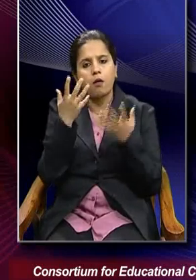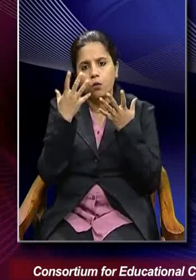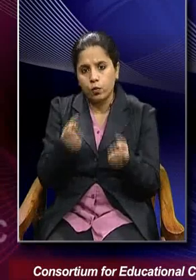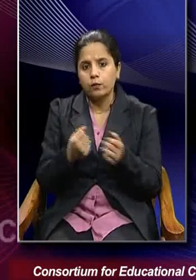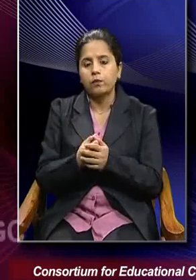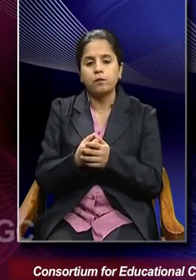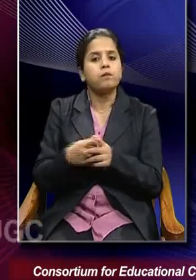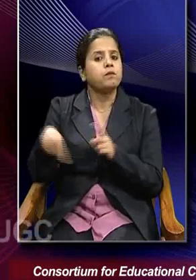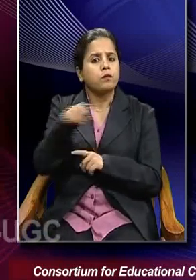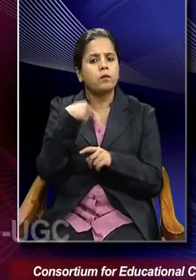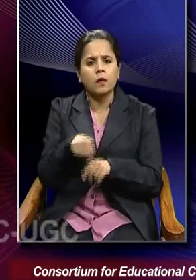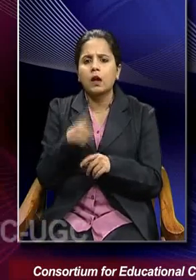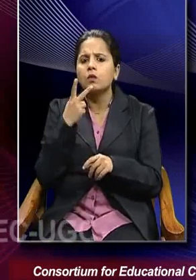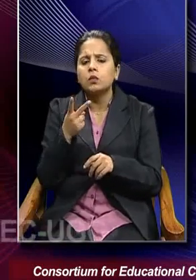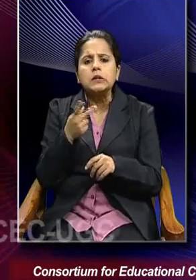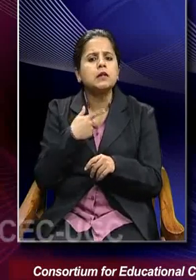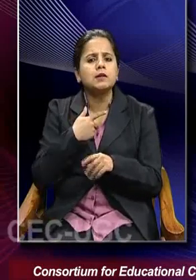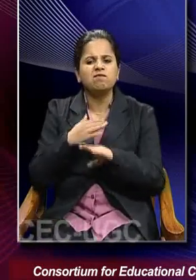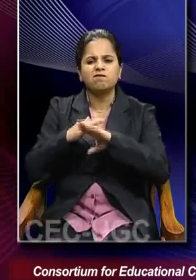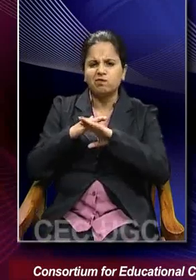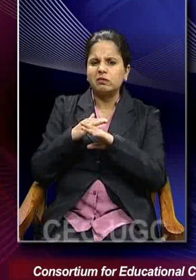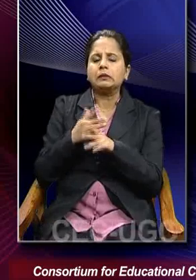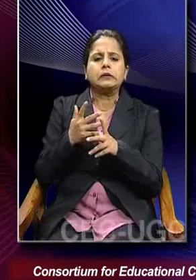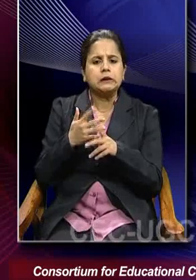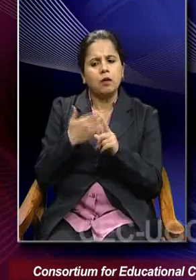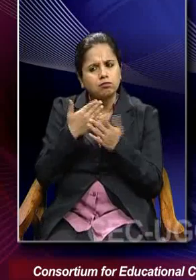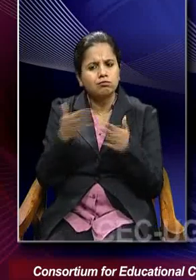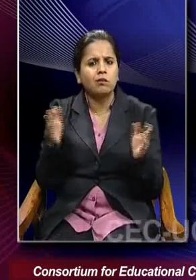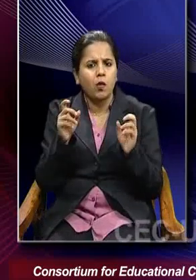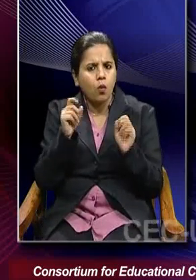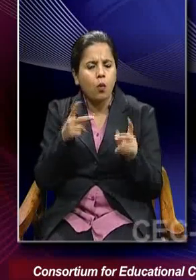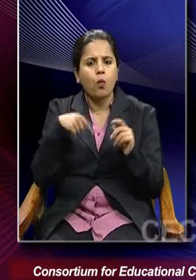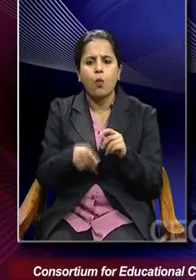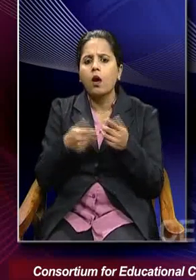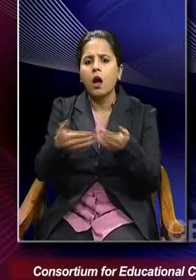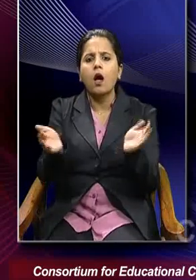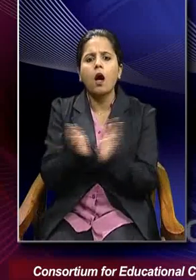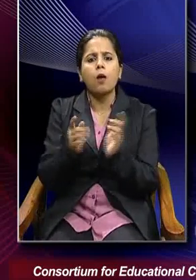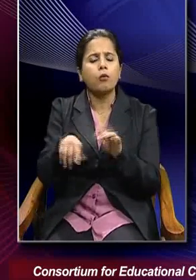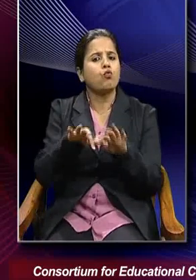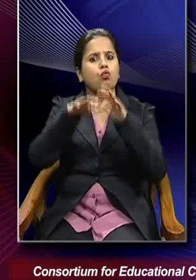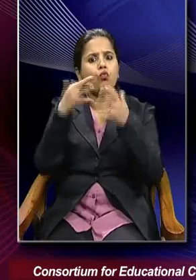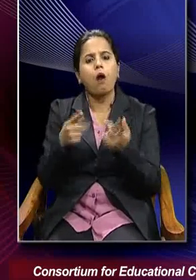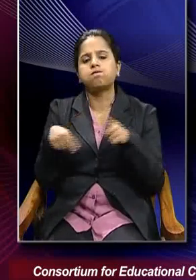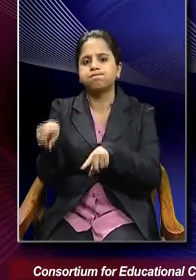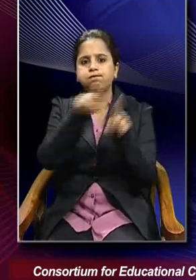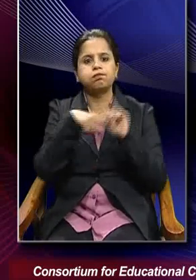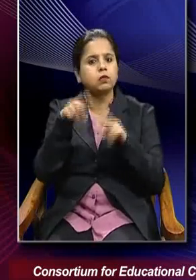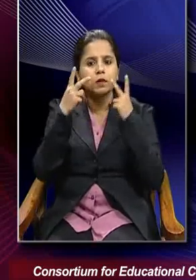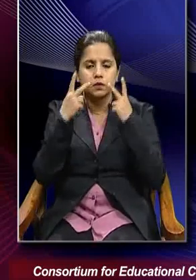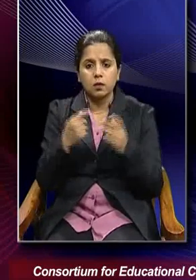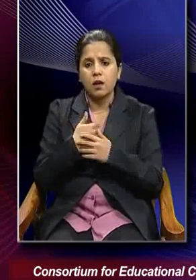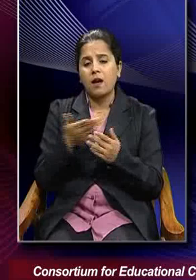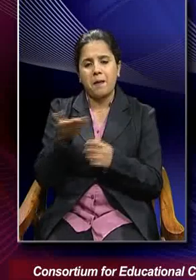to unreserved communities, underserved communities worldwide. Now, as